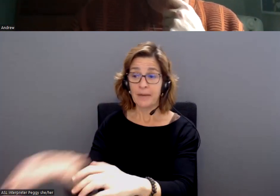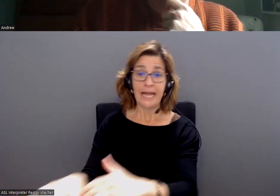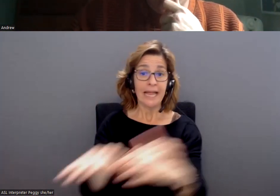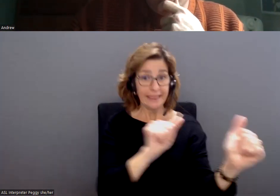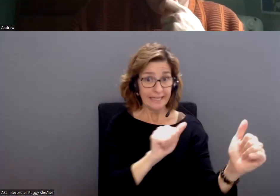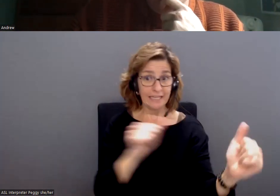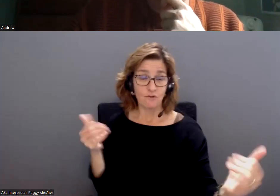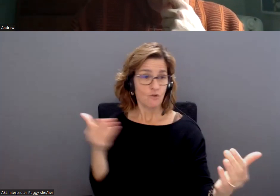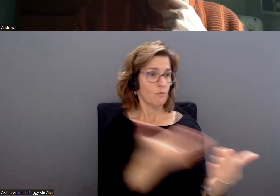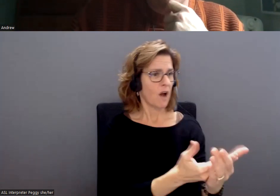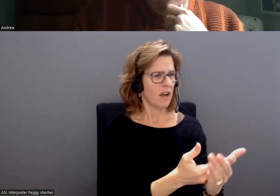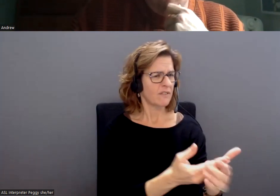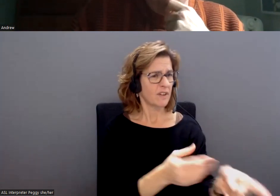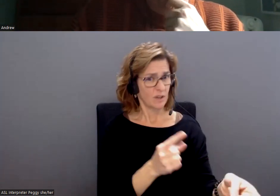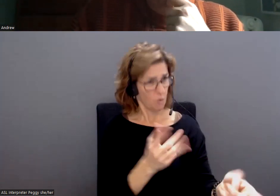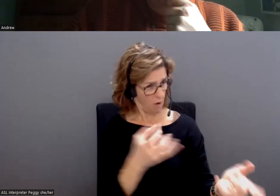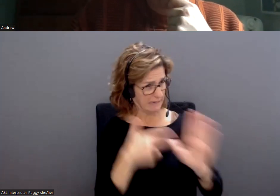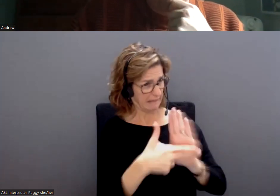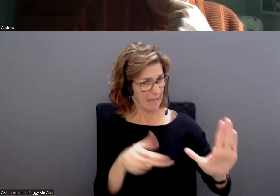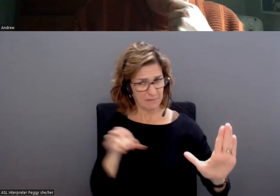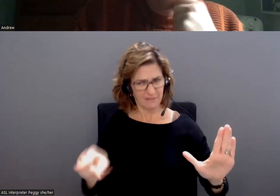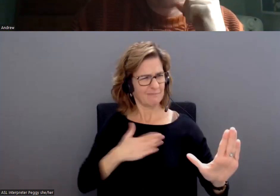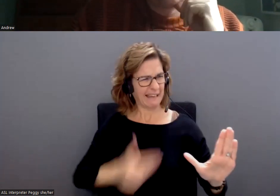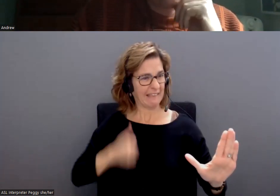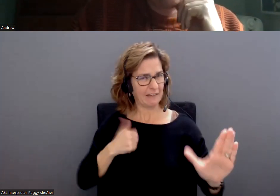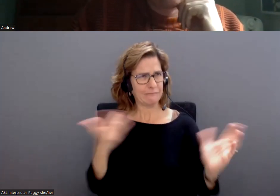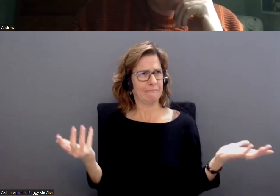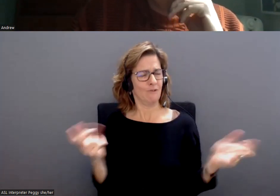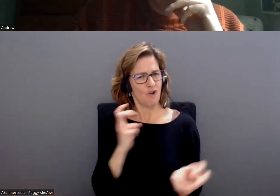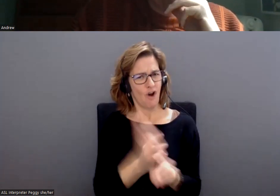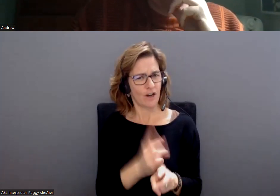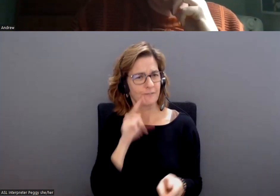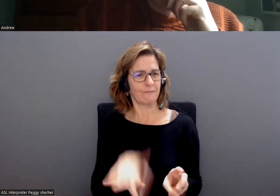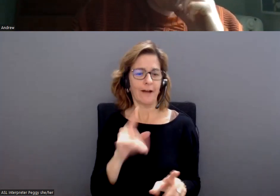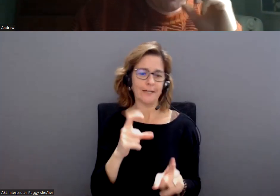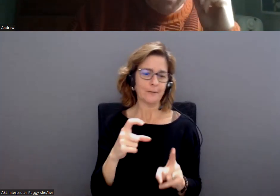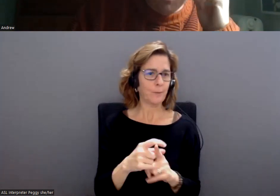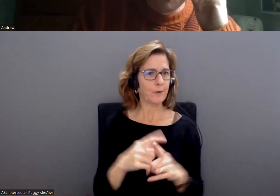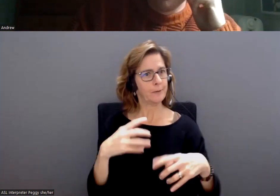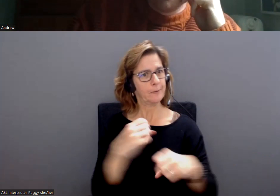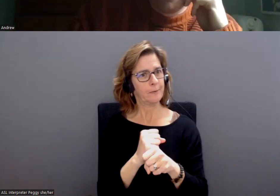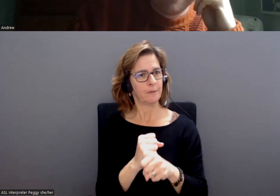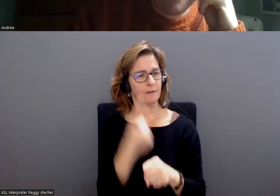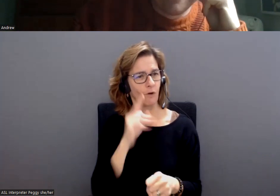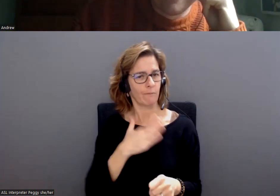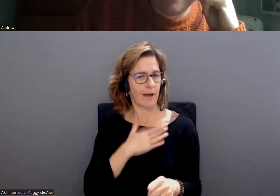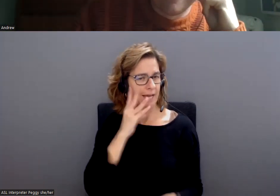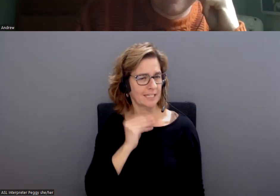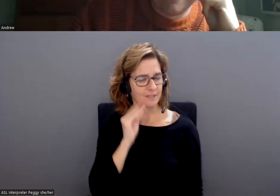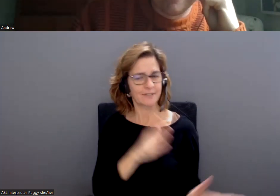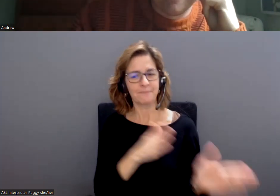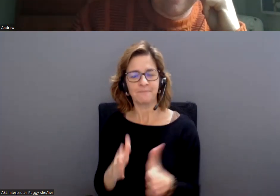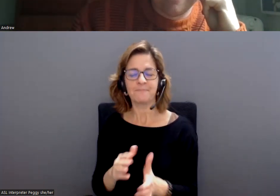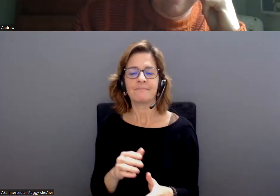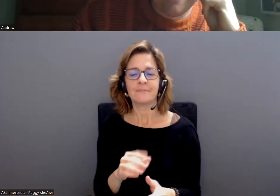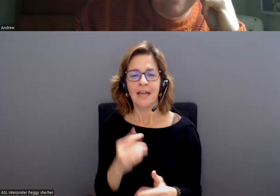your lived experience is. Last question, we have 20 seconds. Were the MCCSS